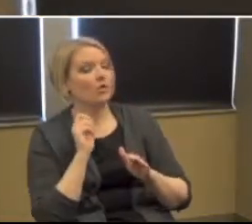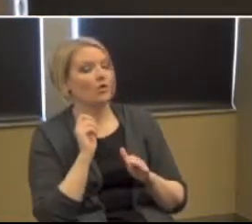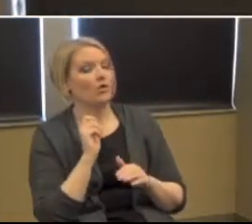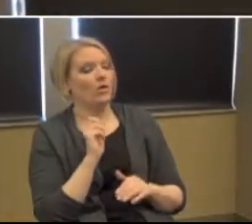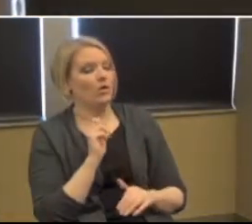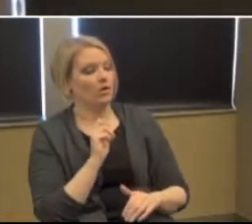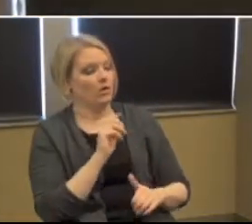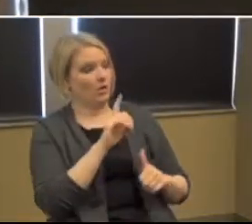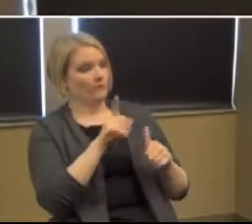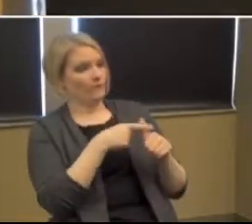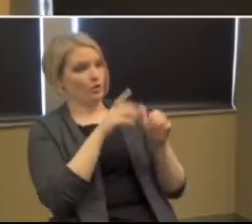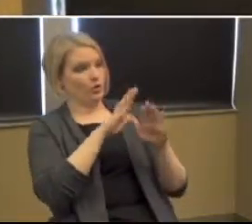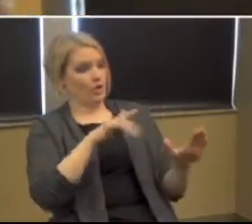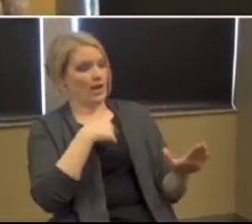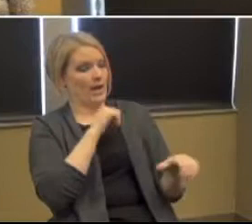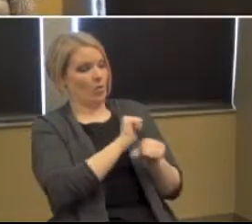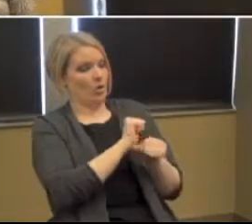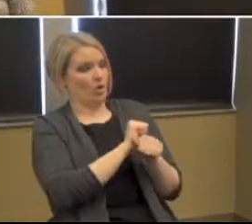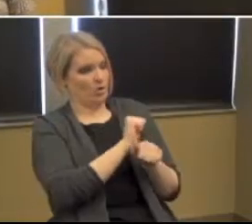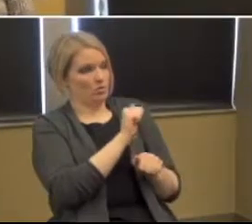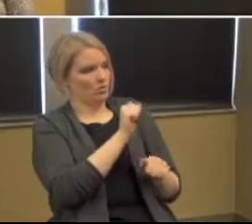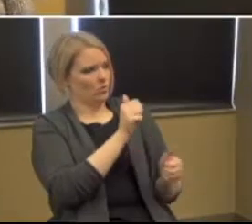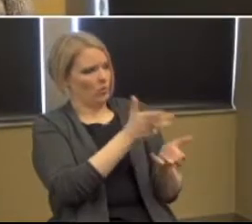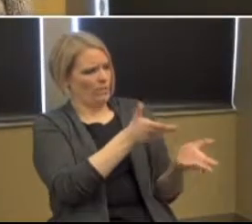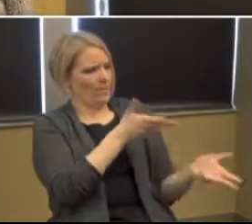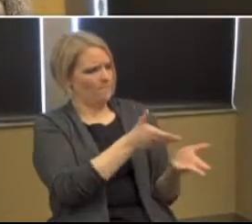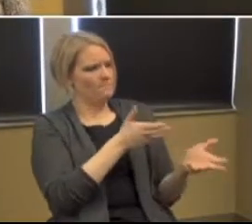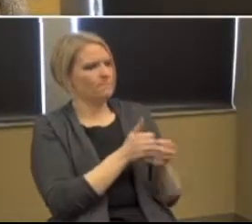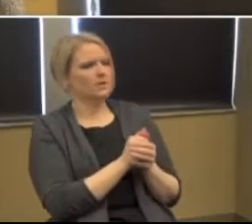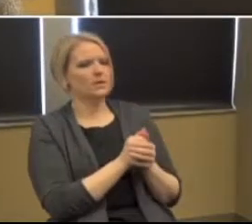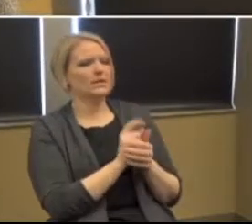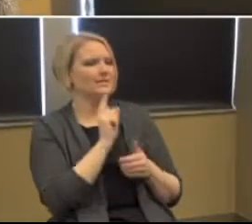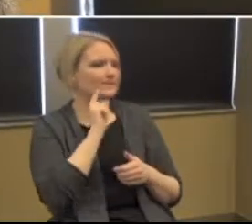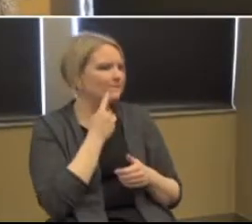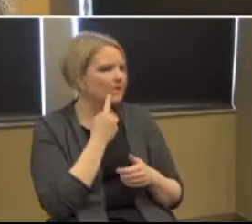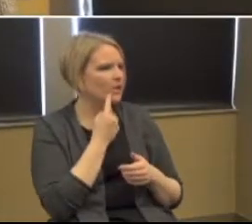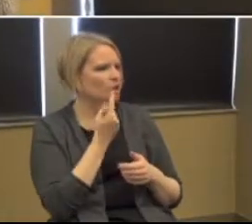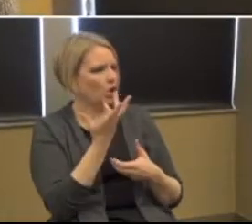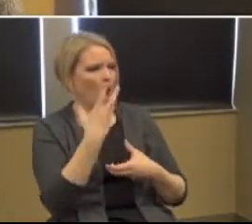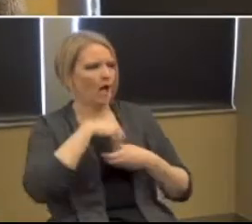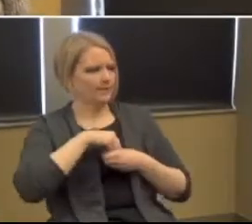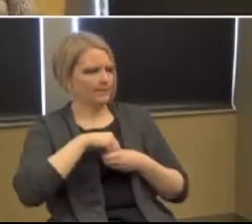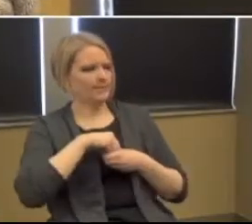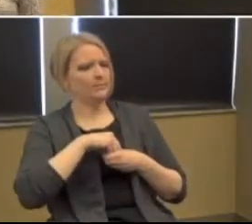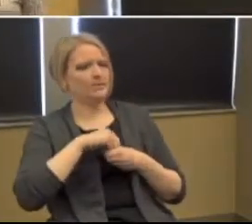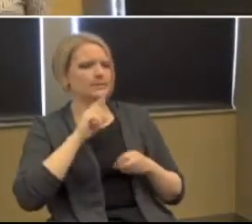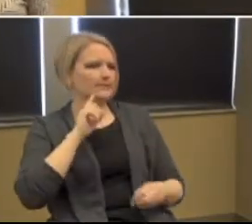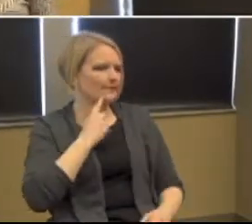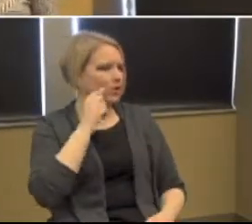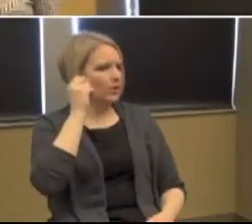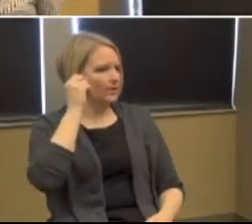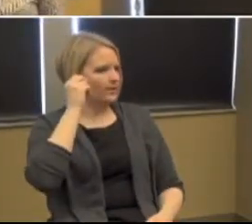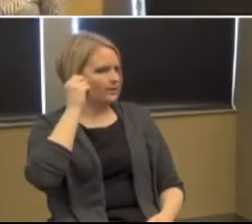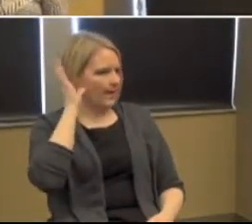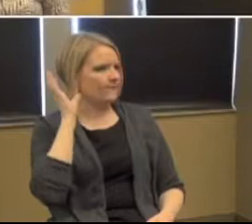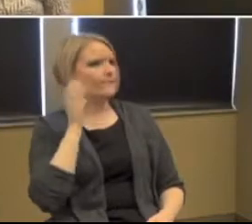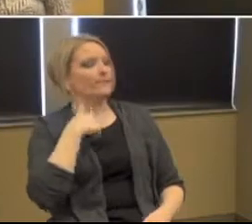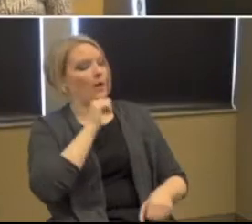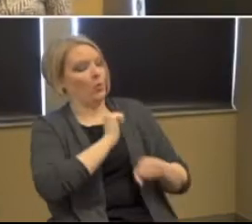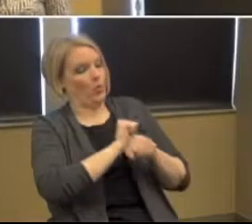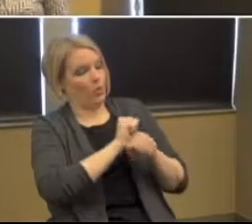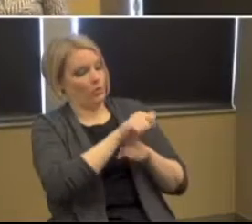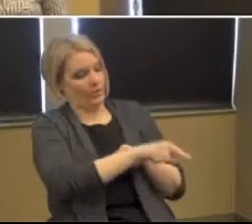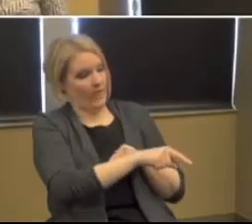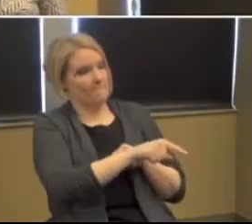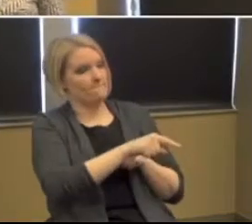one of the first children that I worked with extensively, severe autism, and profoundly deaf. Worked with him in the autism